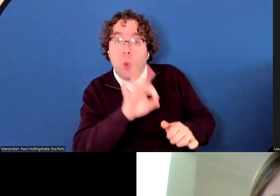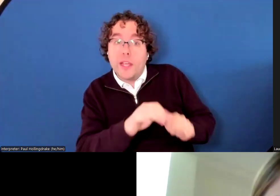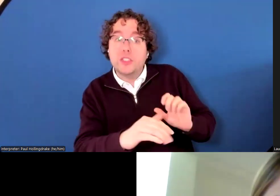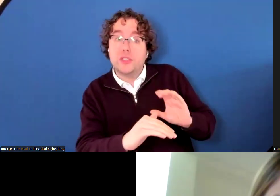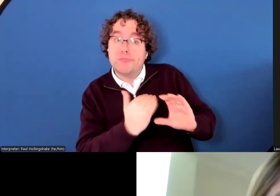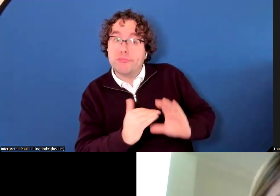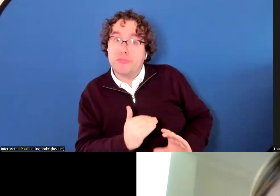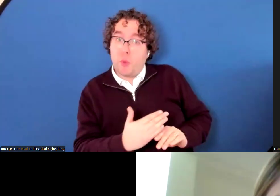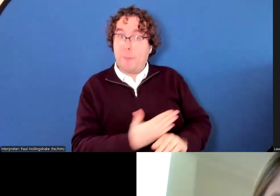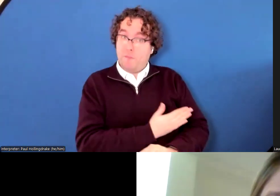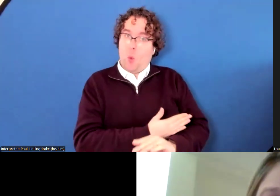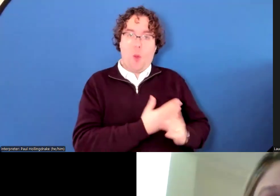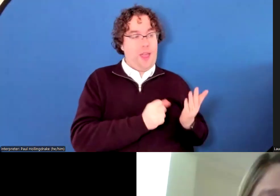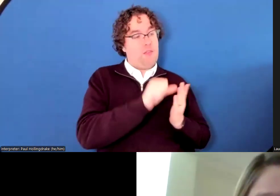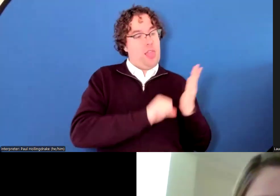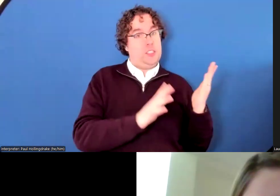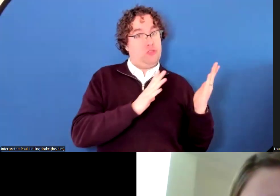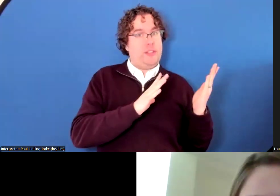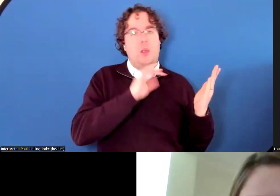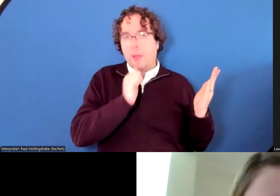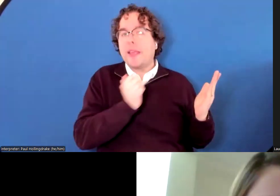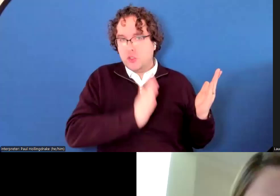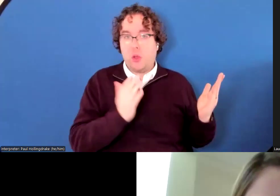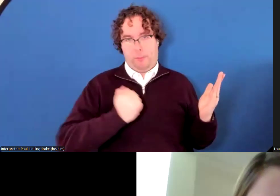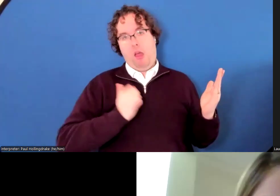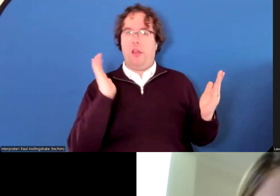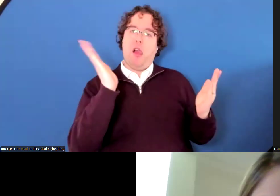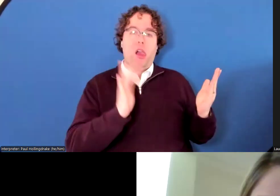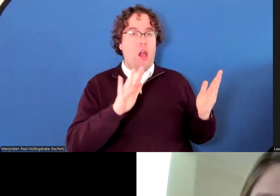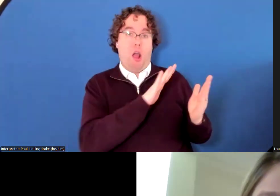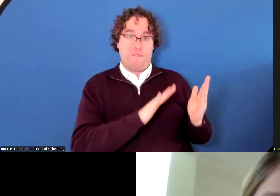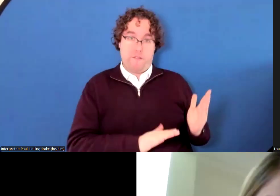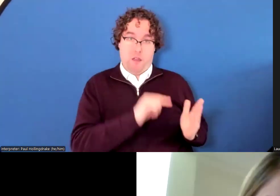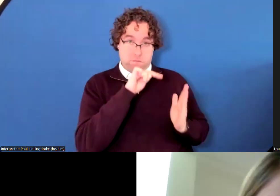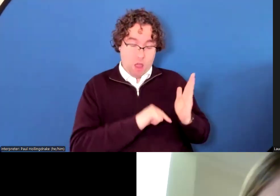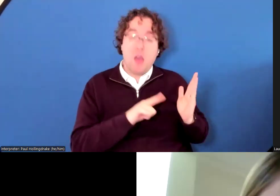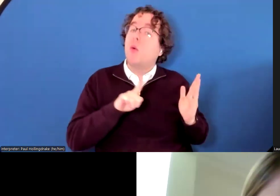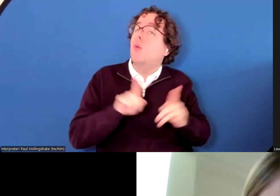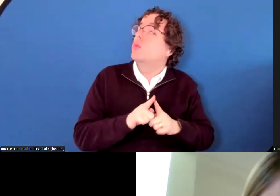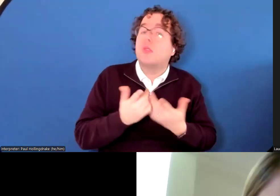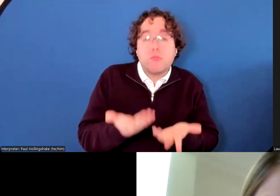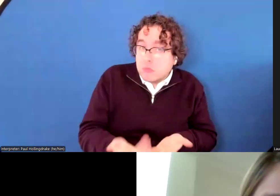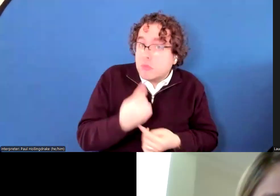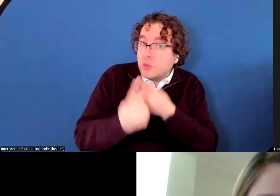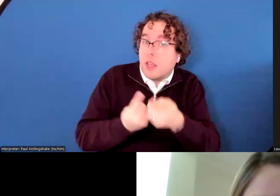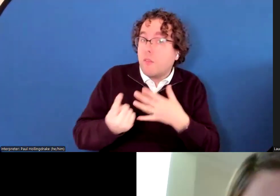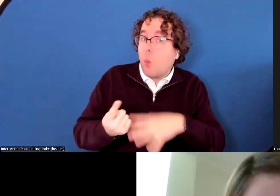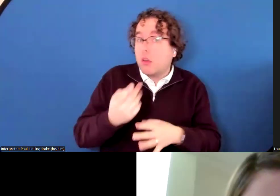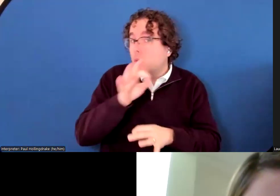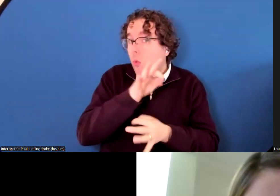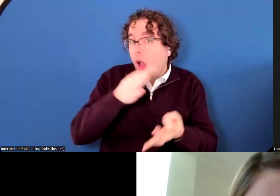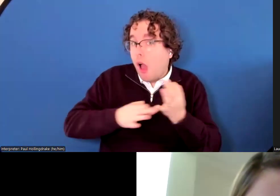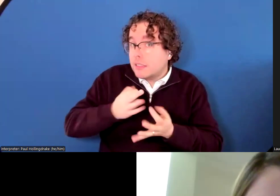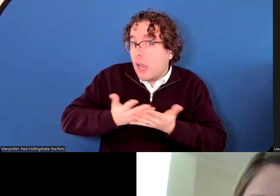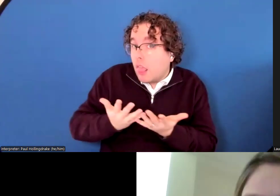work through as I speak. But you're also invited, if you want, to put any questions into the chat. And at the end